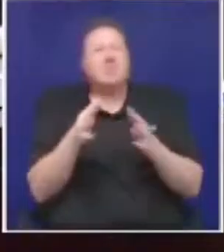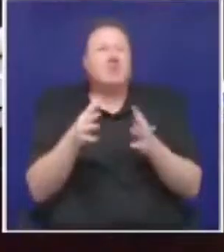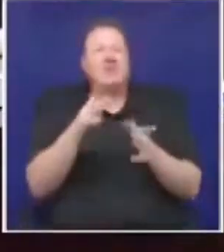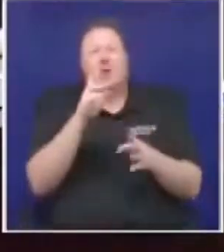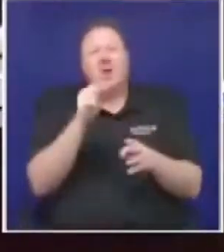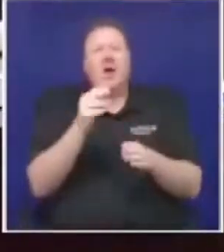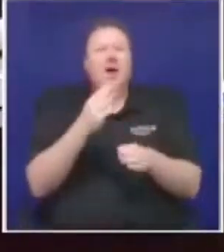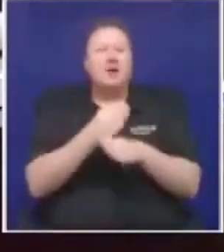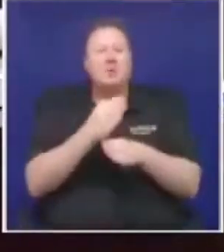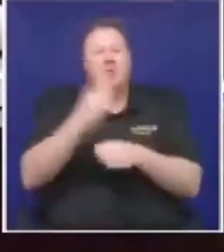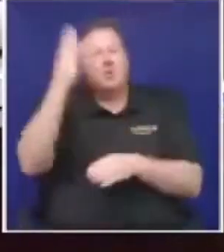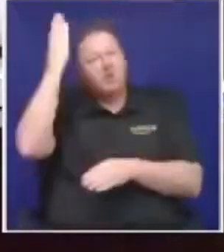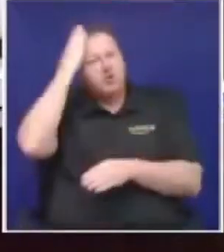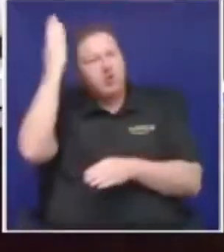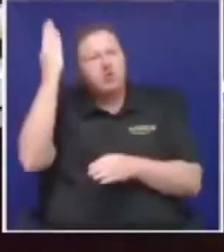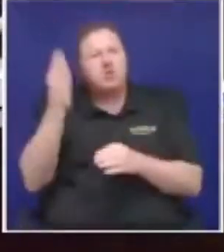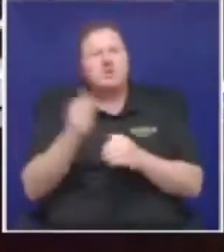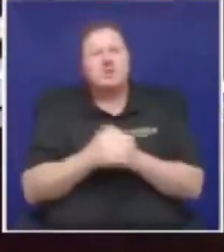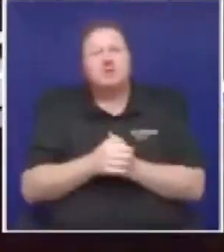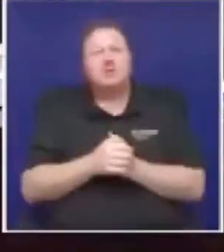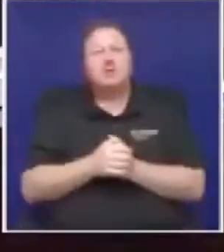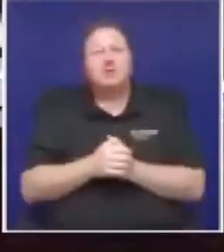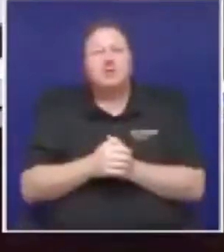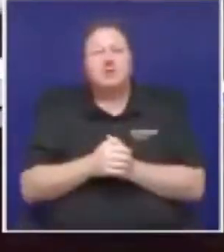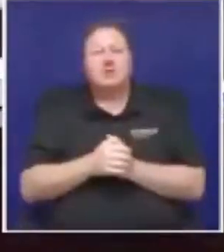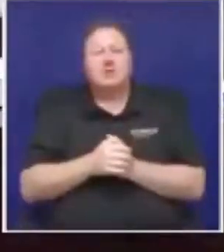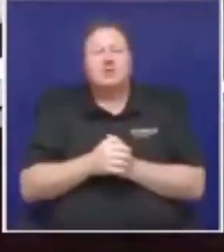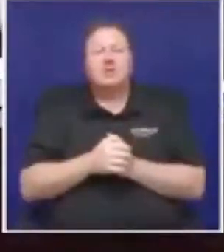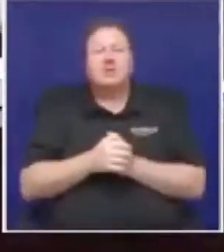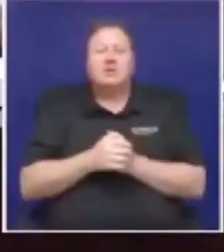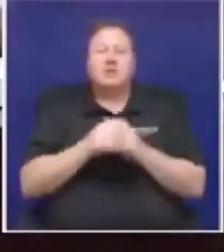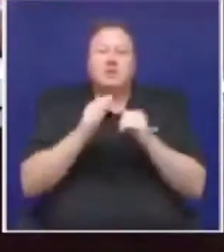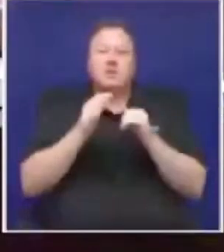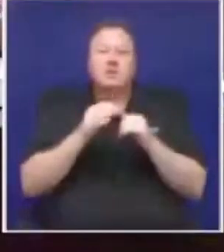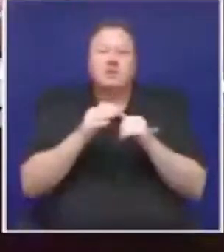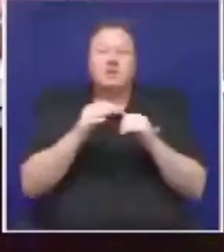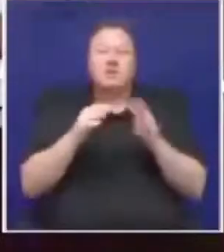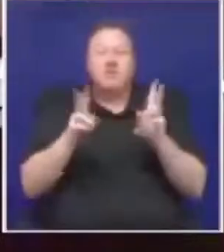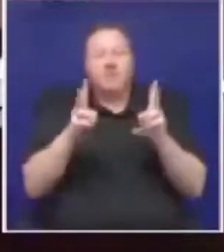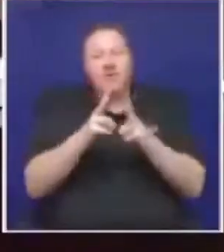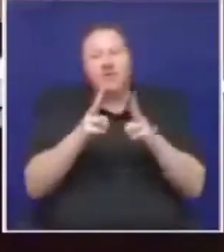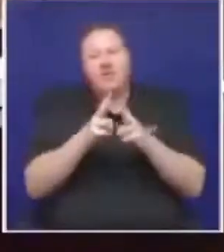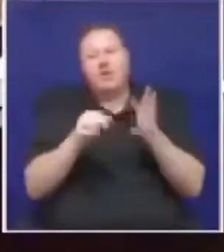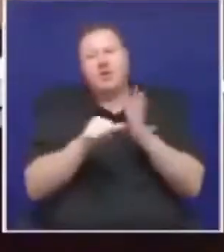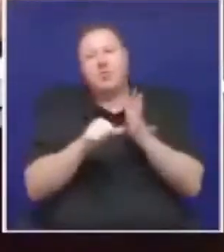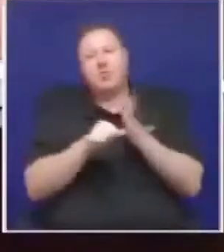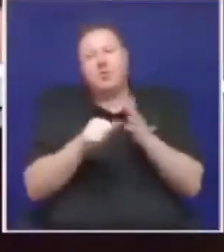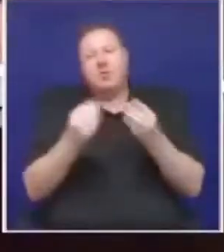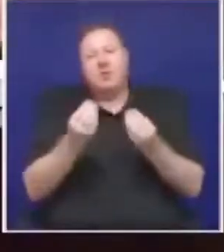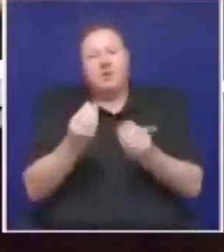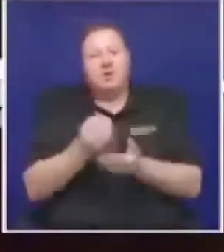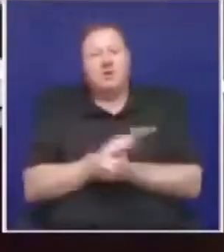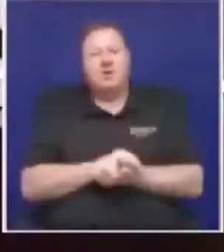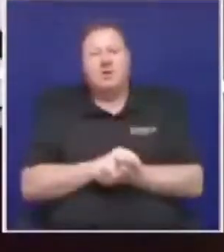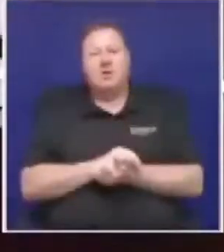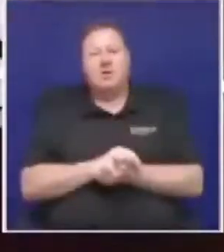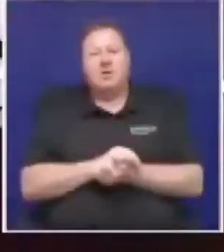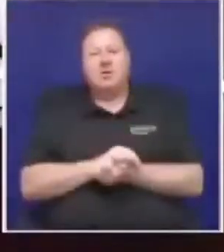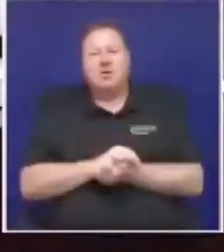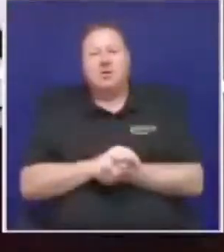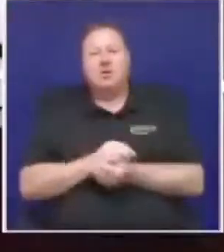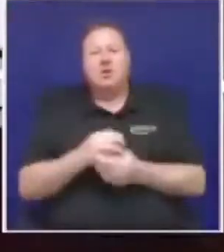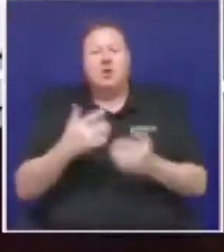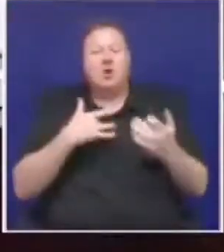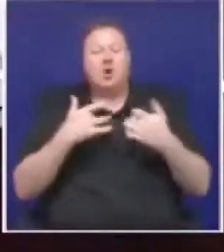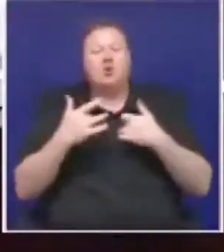unemployed graduates and so on. So that's a very important thing. We are very concerned about